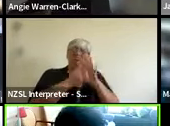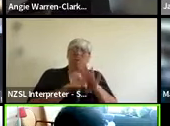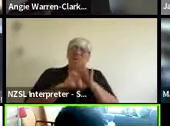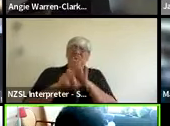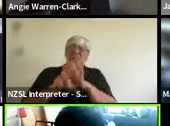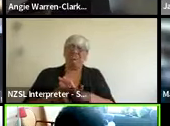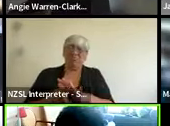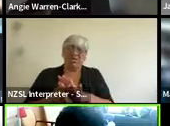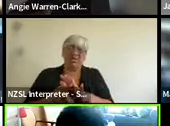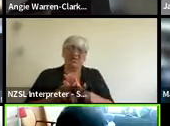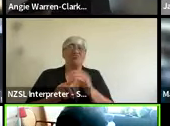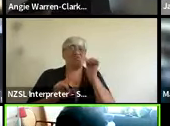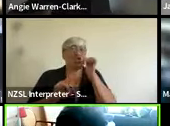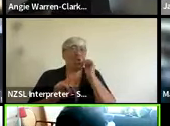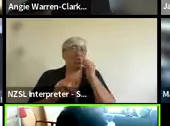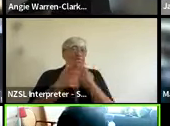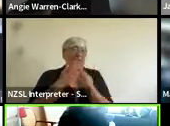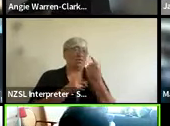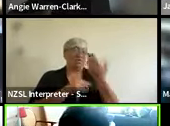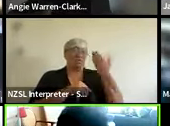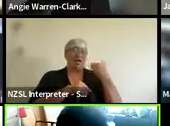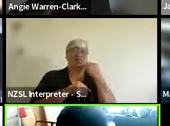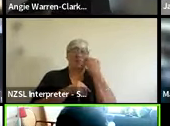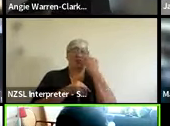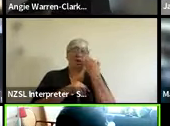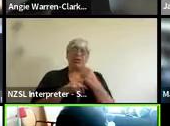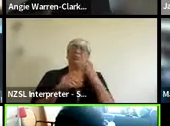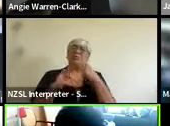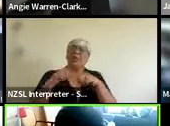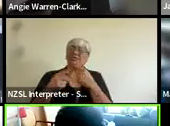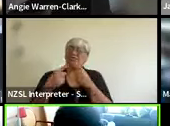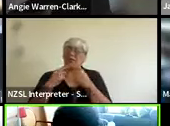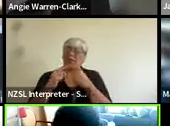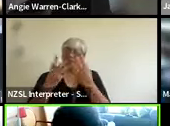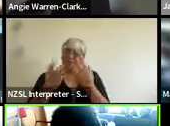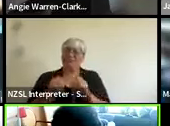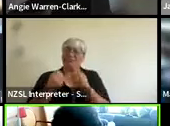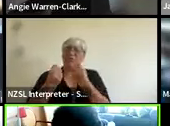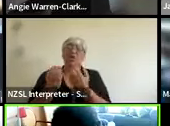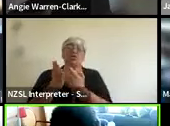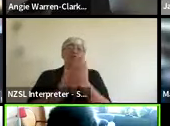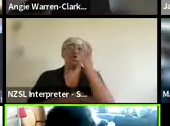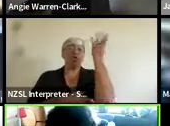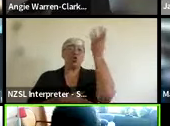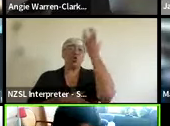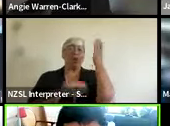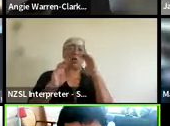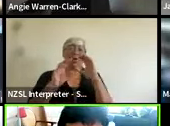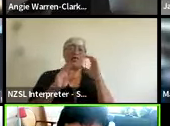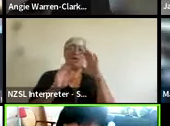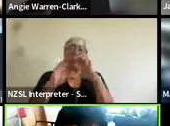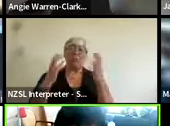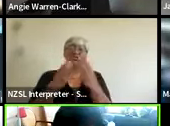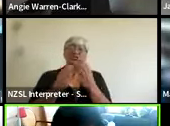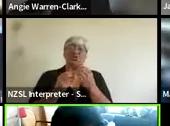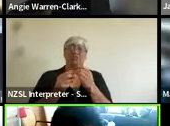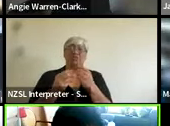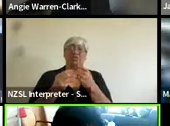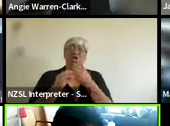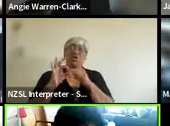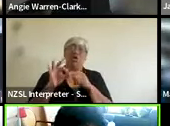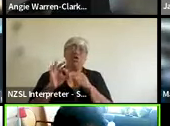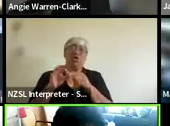the information and knowledge we have discovered from the Royal Commission inquiry into abuse in state